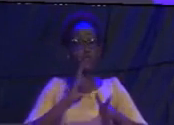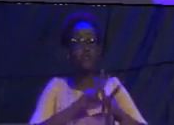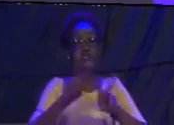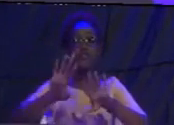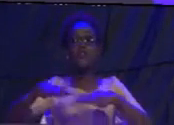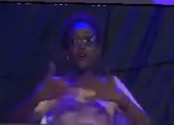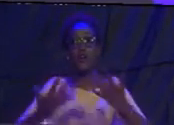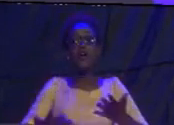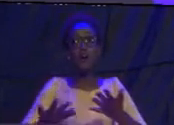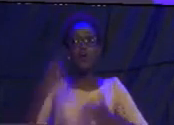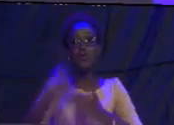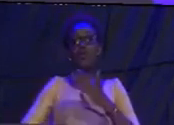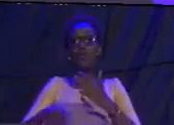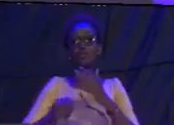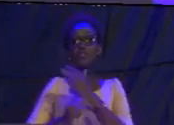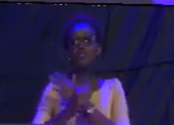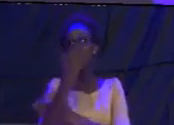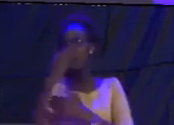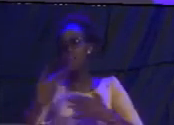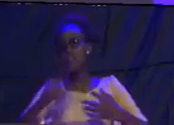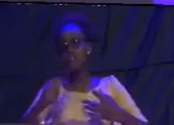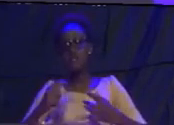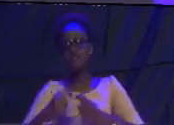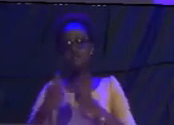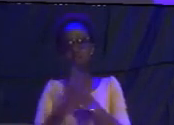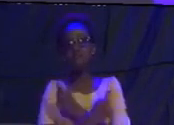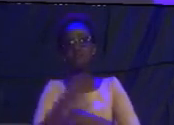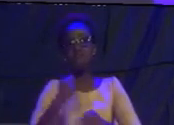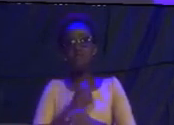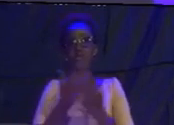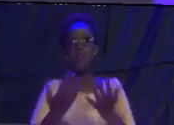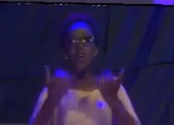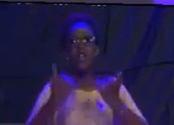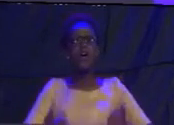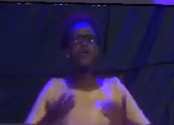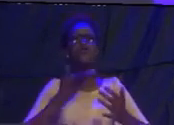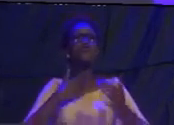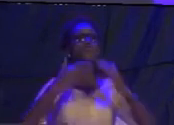23 years. But we can see what God is doing in our